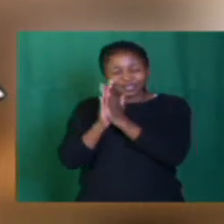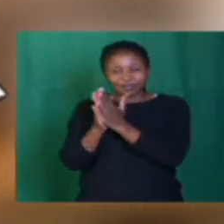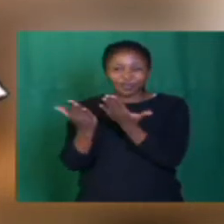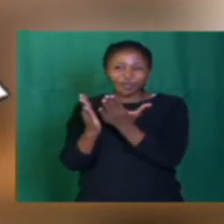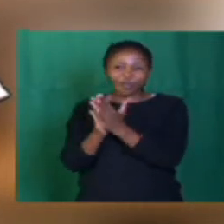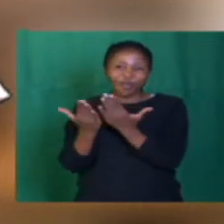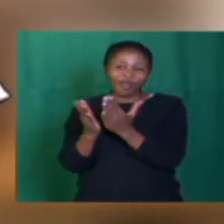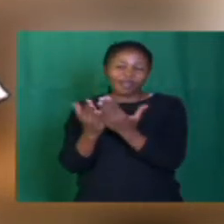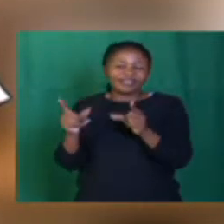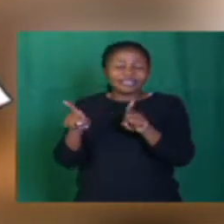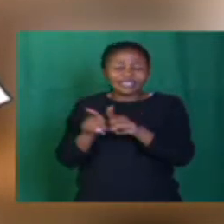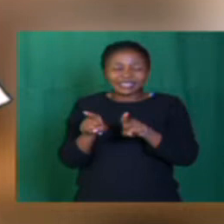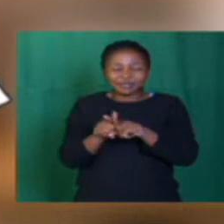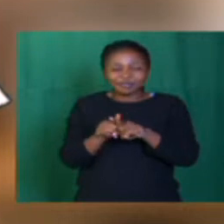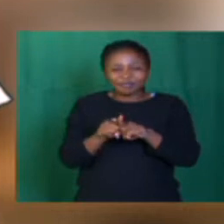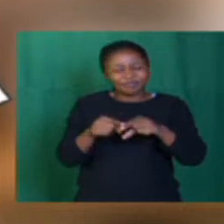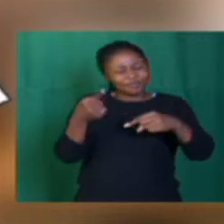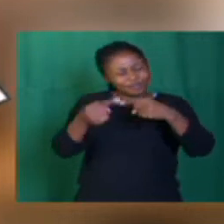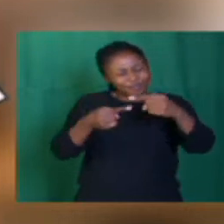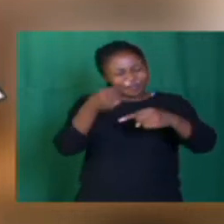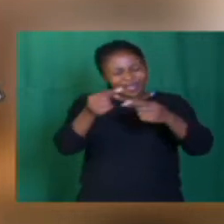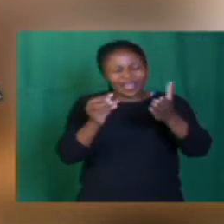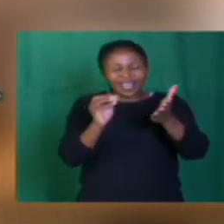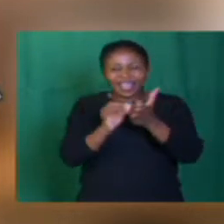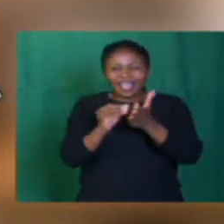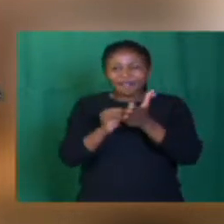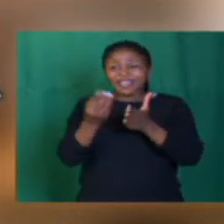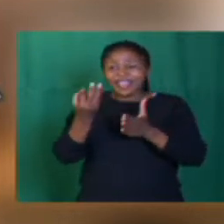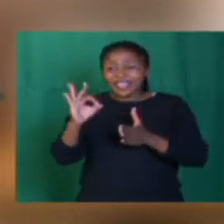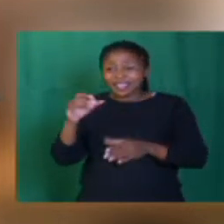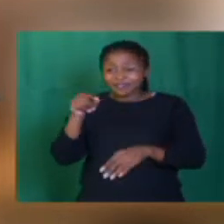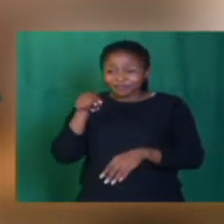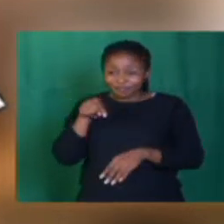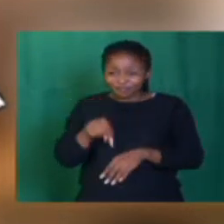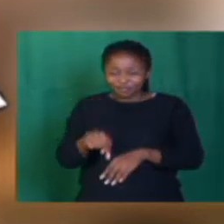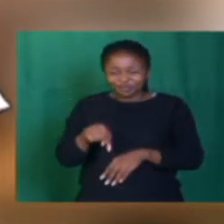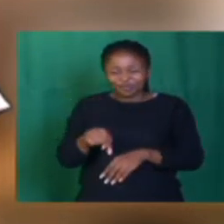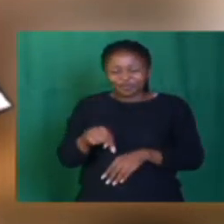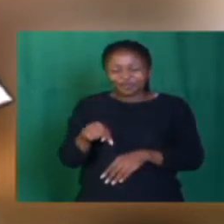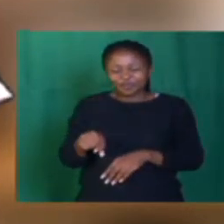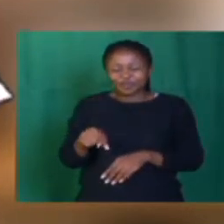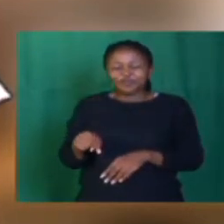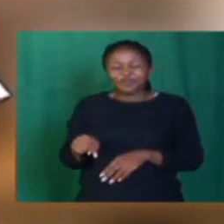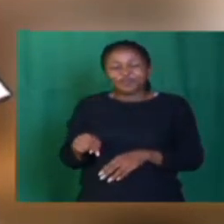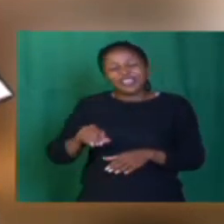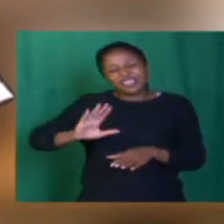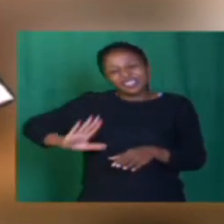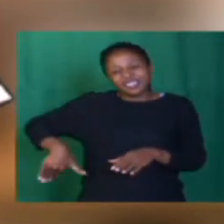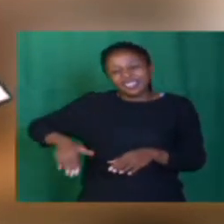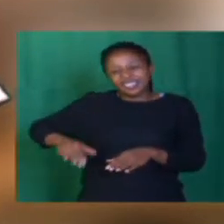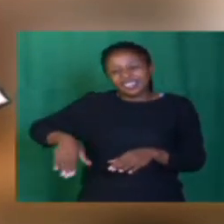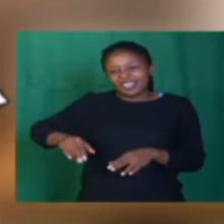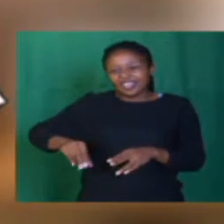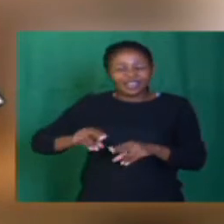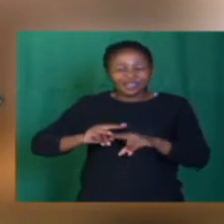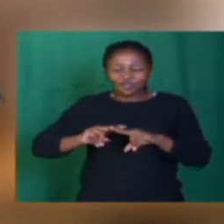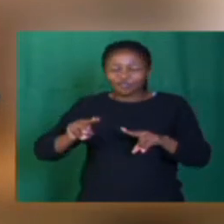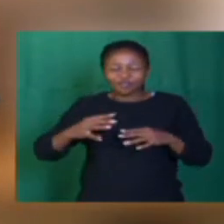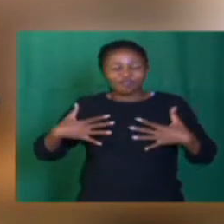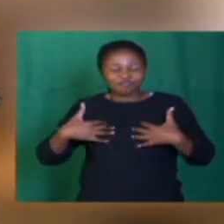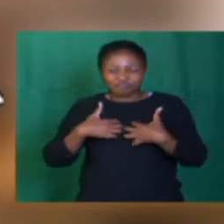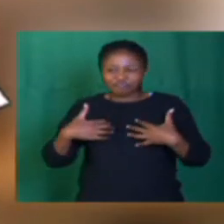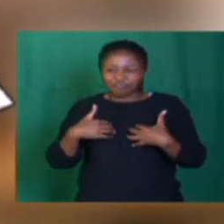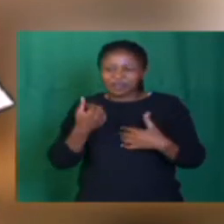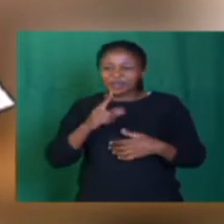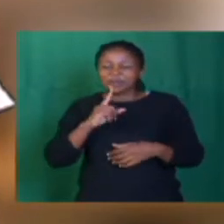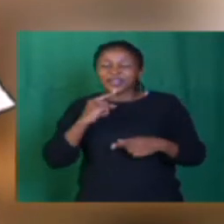to 5 p.m. So if you've missed any episodes, do not worry, guys. You can go on our Eswatini